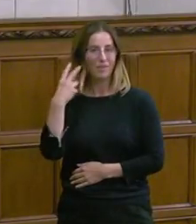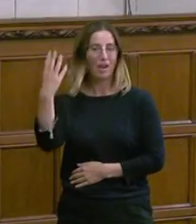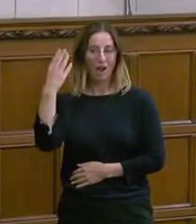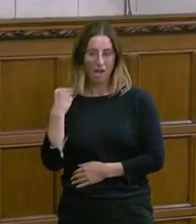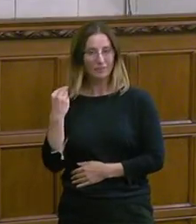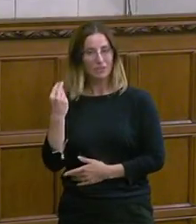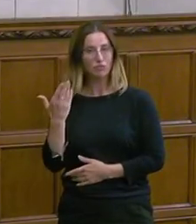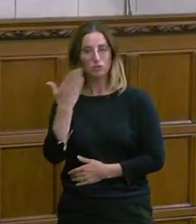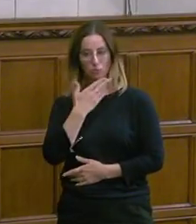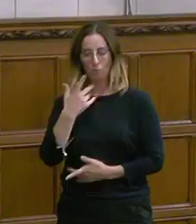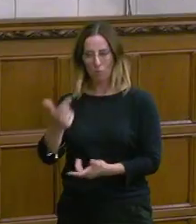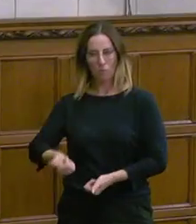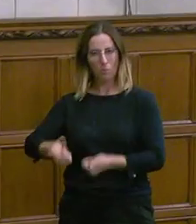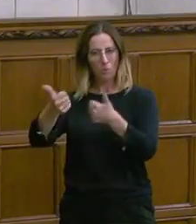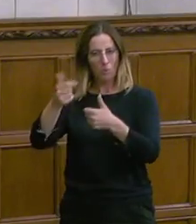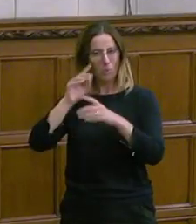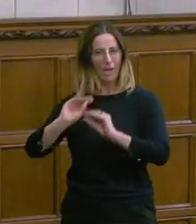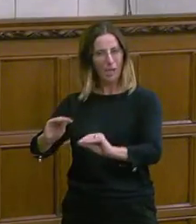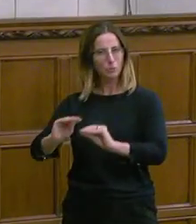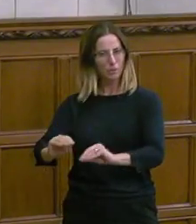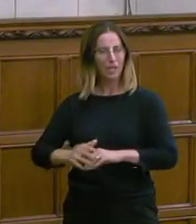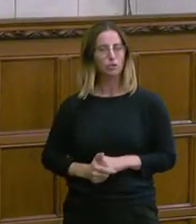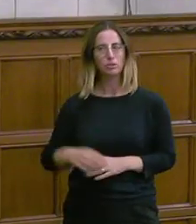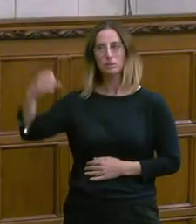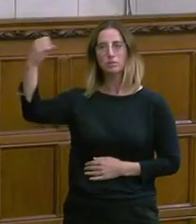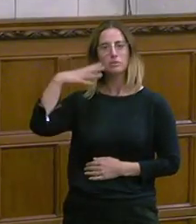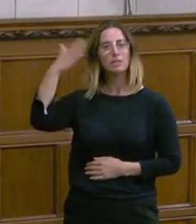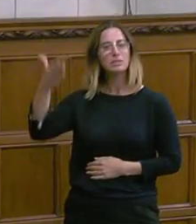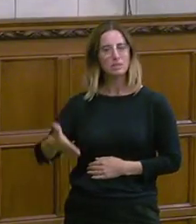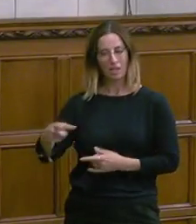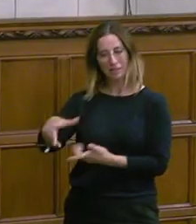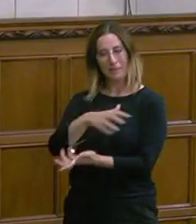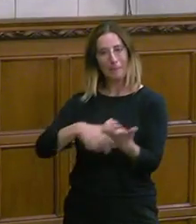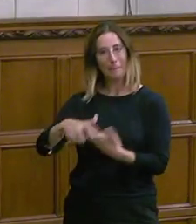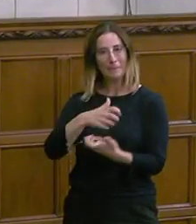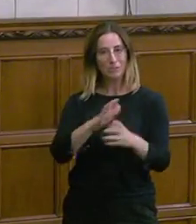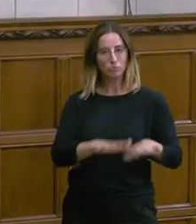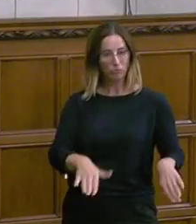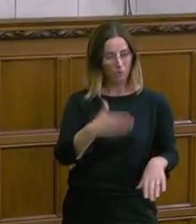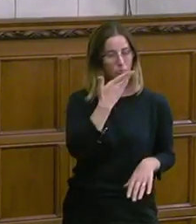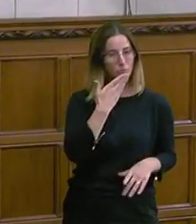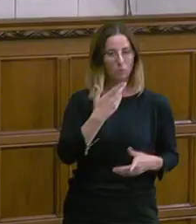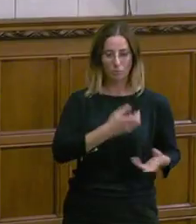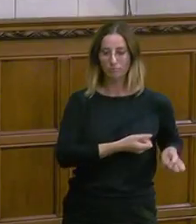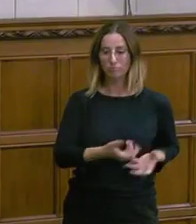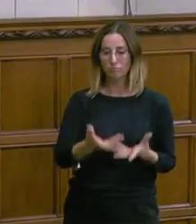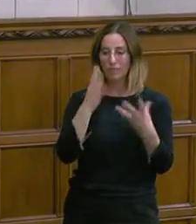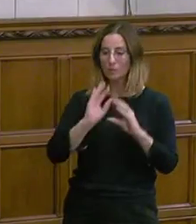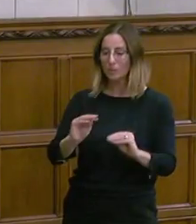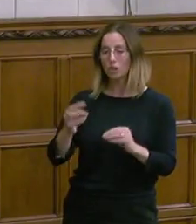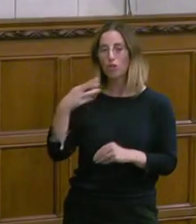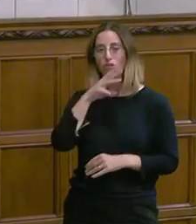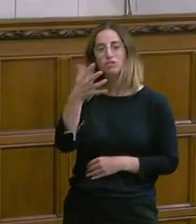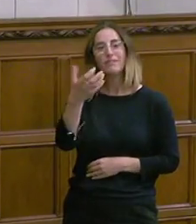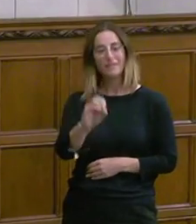Hartlepool receive an excellent education. Sunnyside is a mixed-sex primary school servicing over 350 children